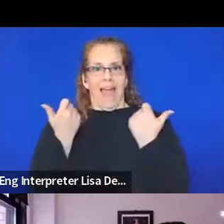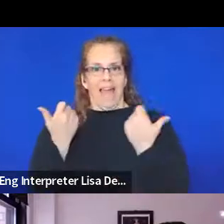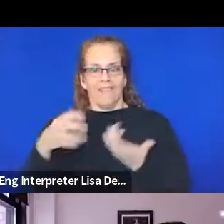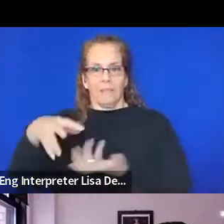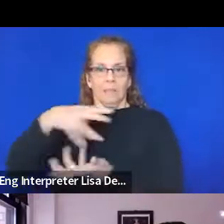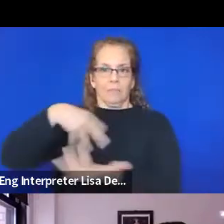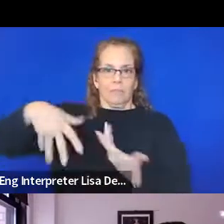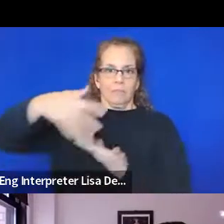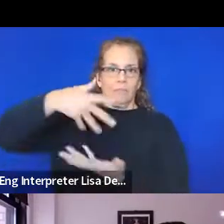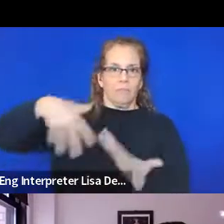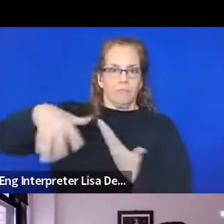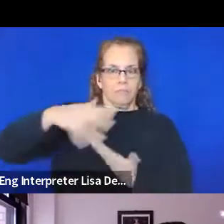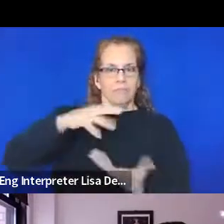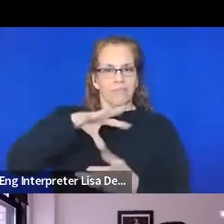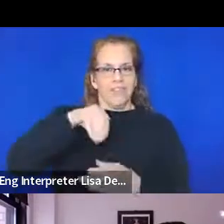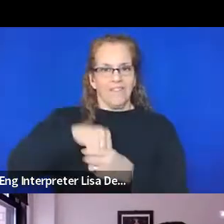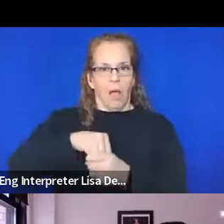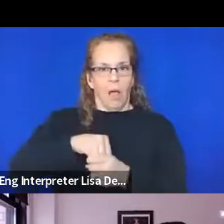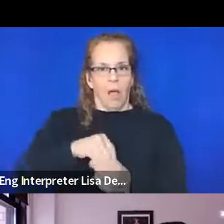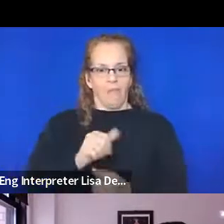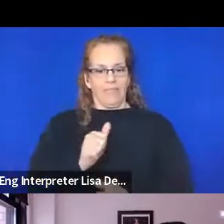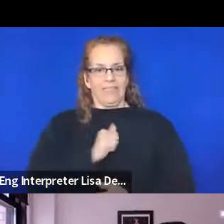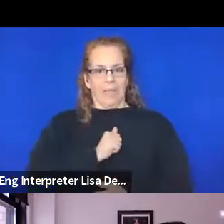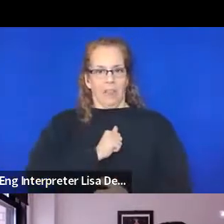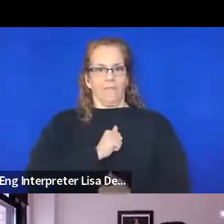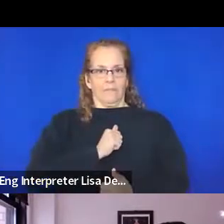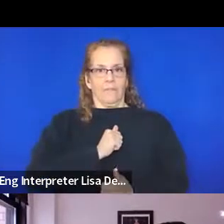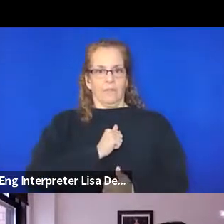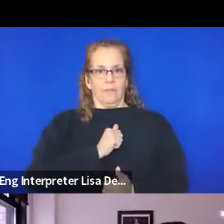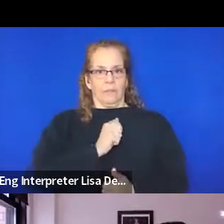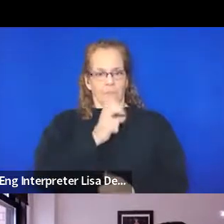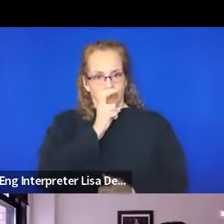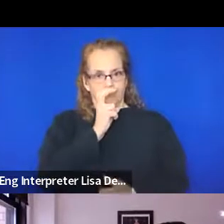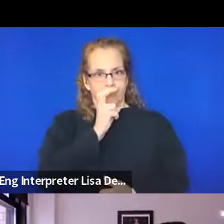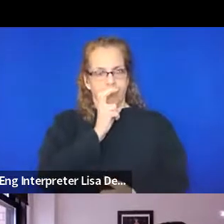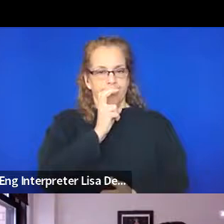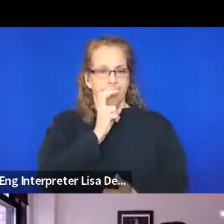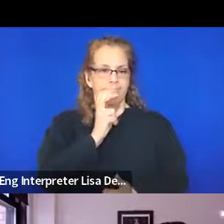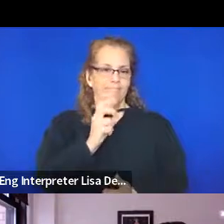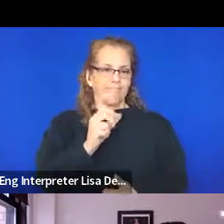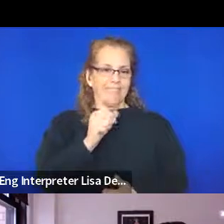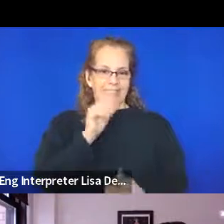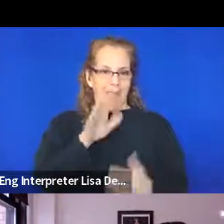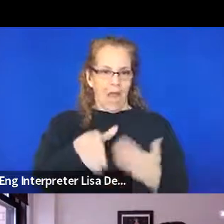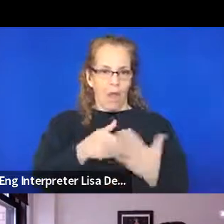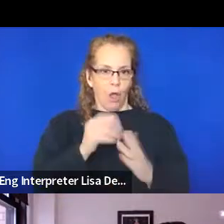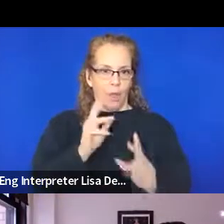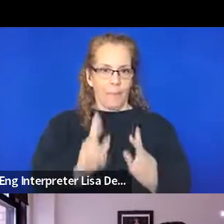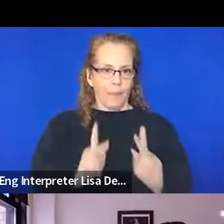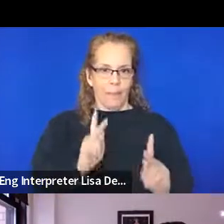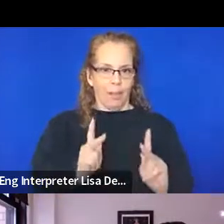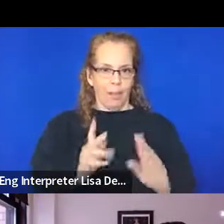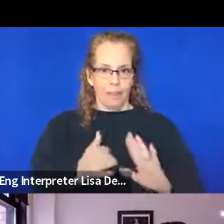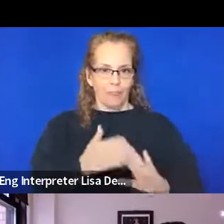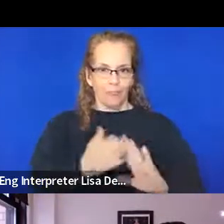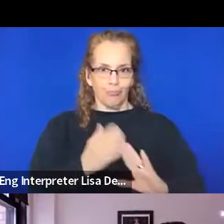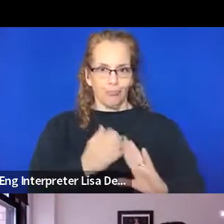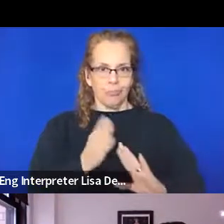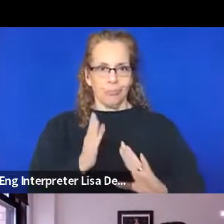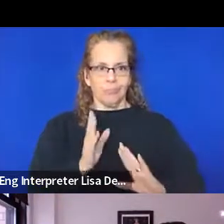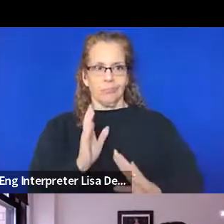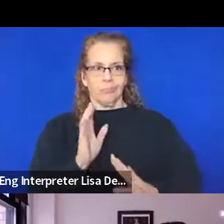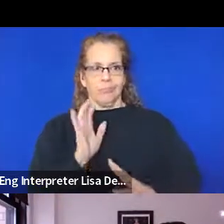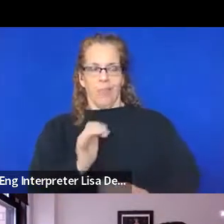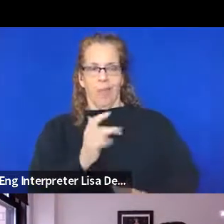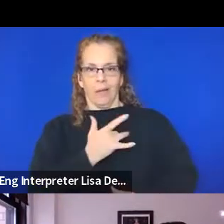involve like a certain kind of self-discipline that is not everybody's way of operating in the world. And